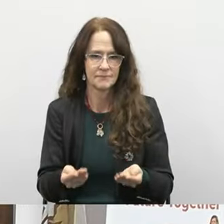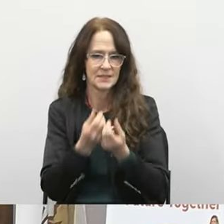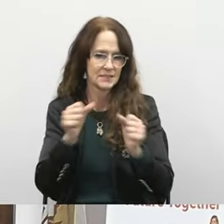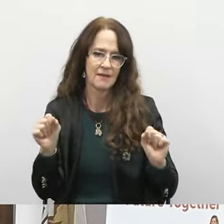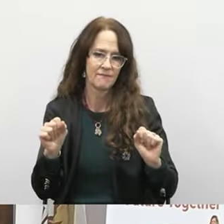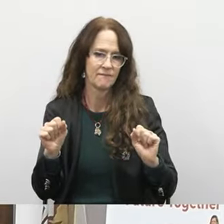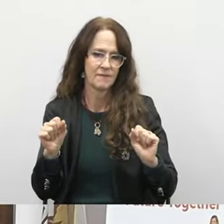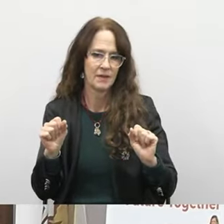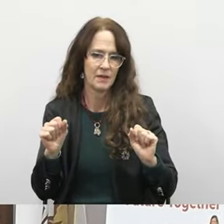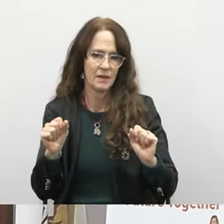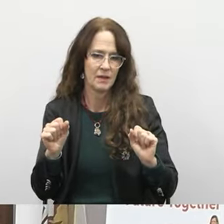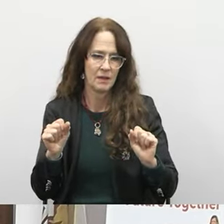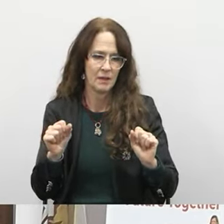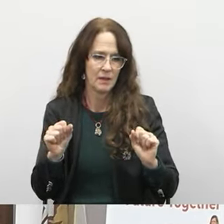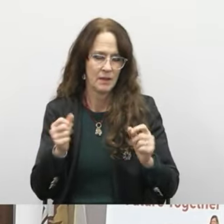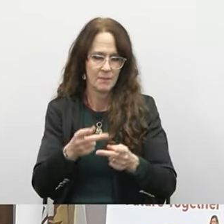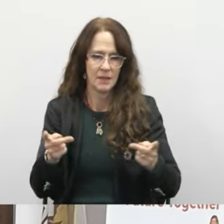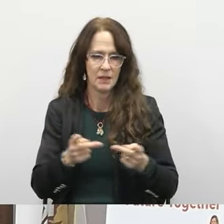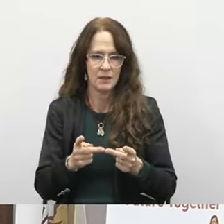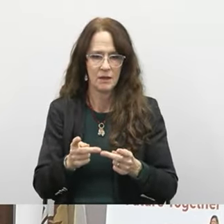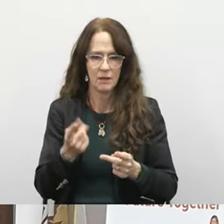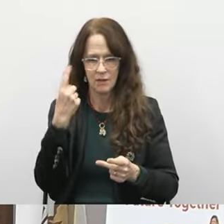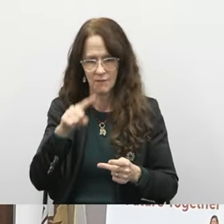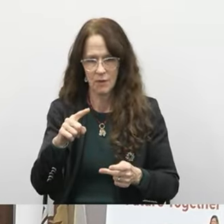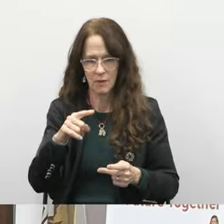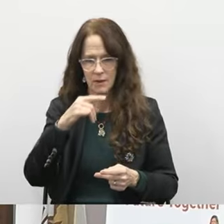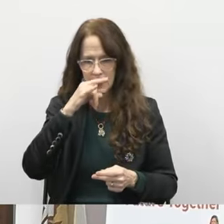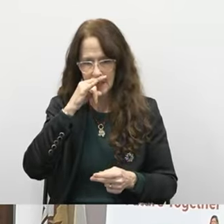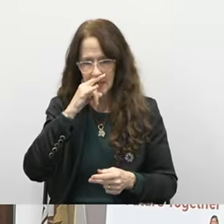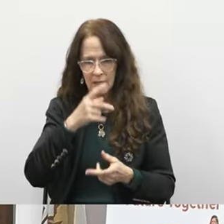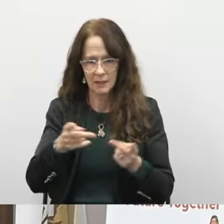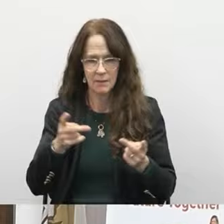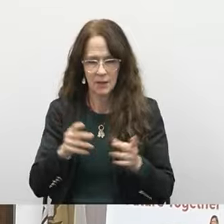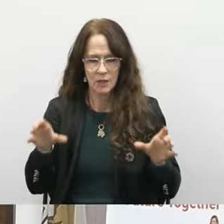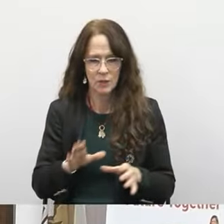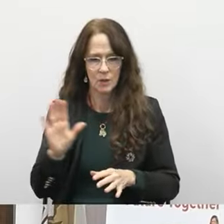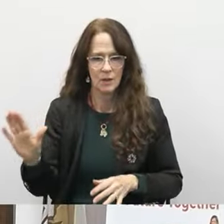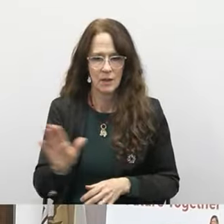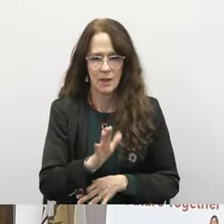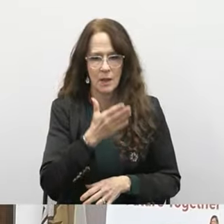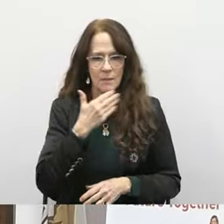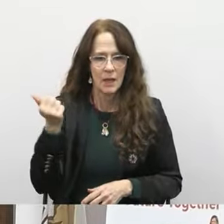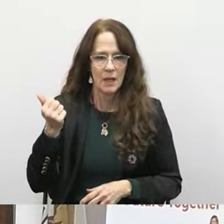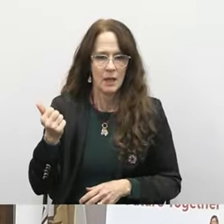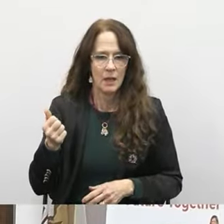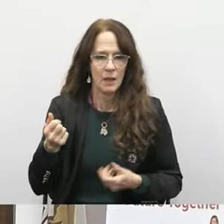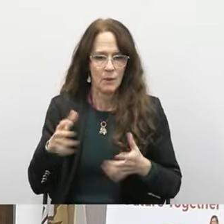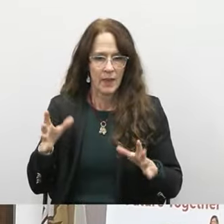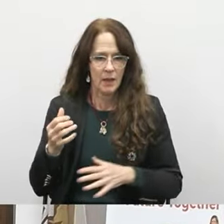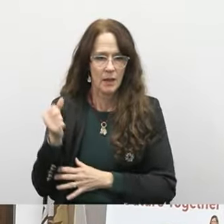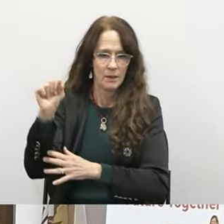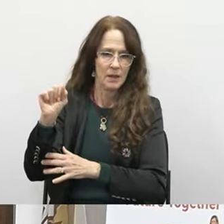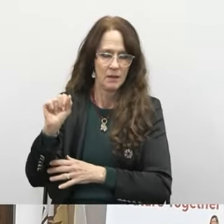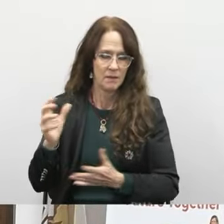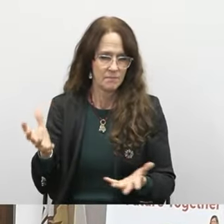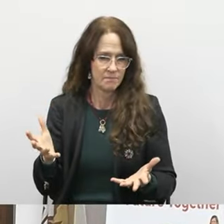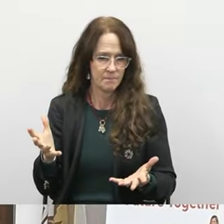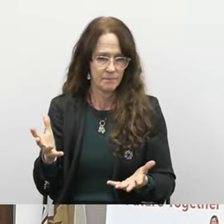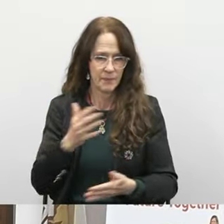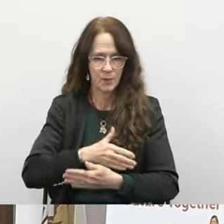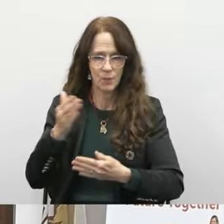safe spaces for our kids and a place where they can do their best. So without objection,